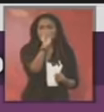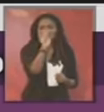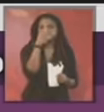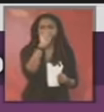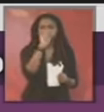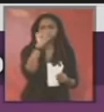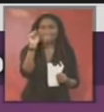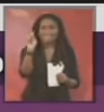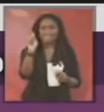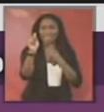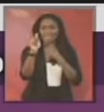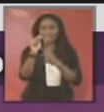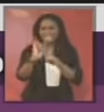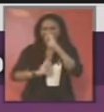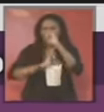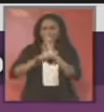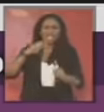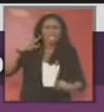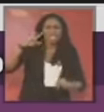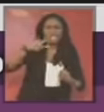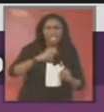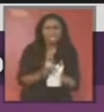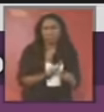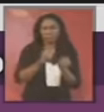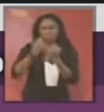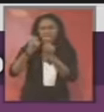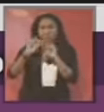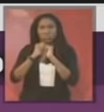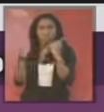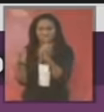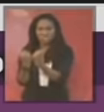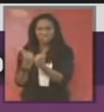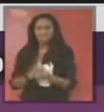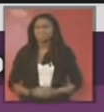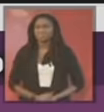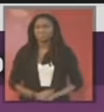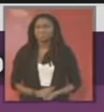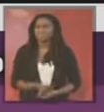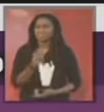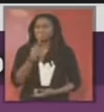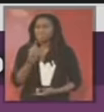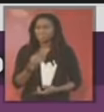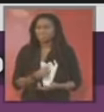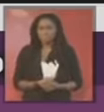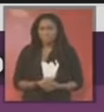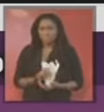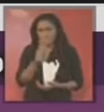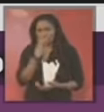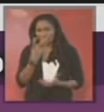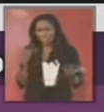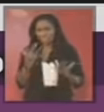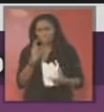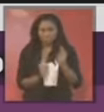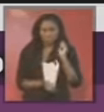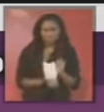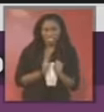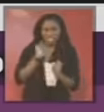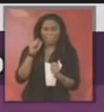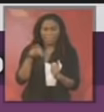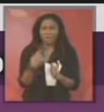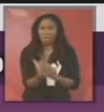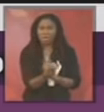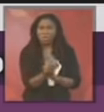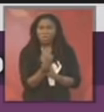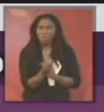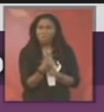International Air Transport Association, it seems when we look at that, we see that Trinidad and Tobago might be the only place